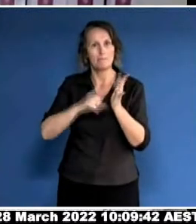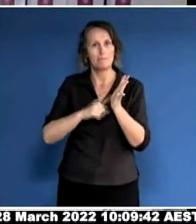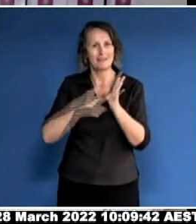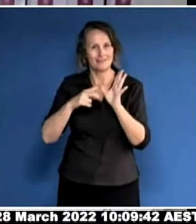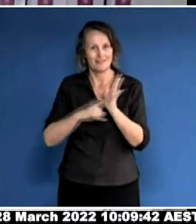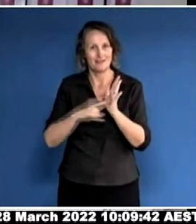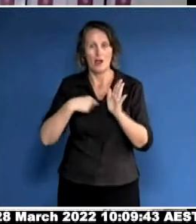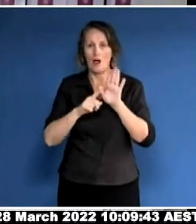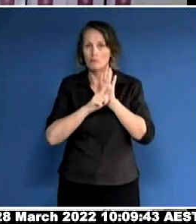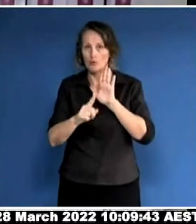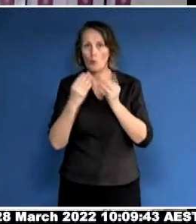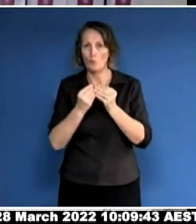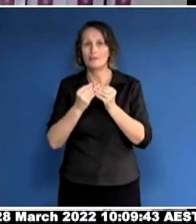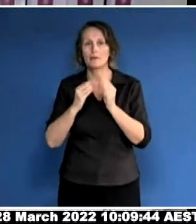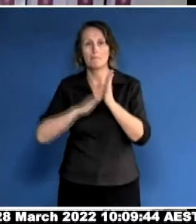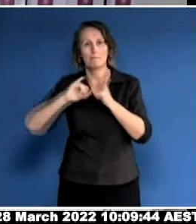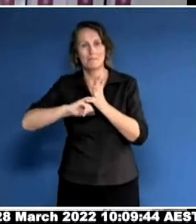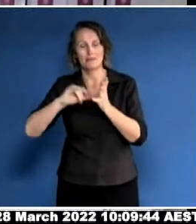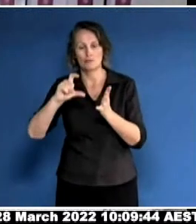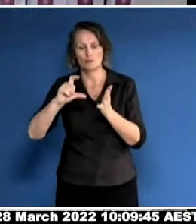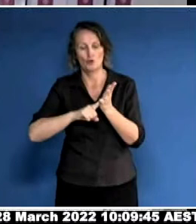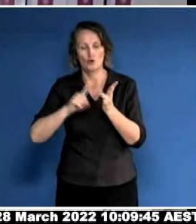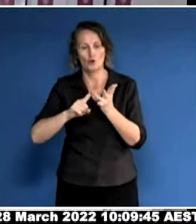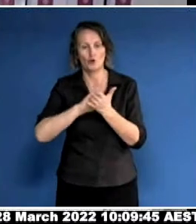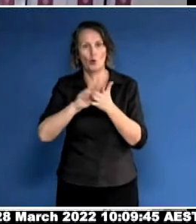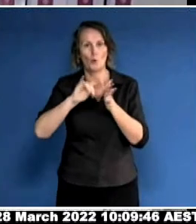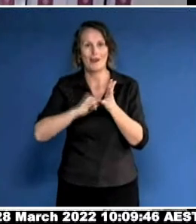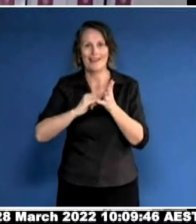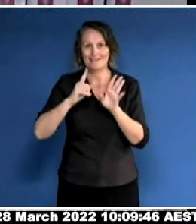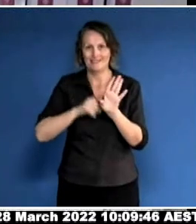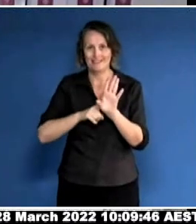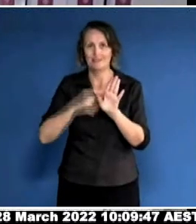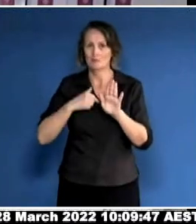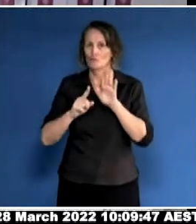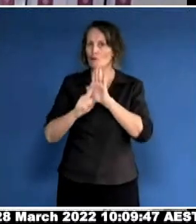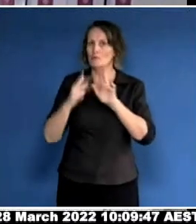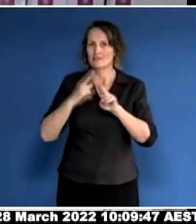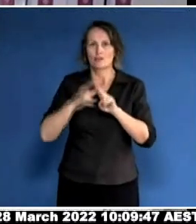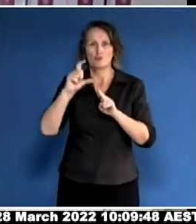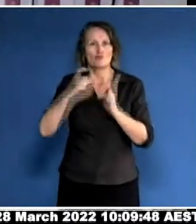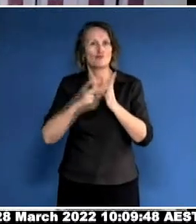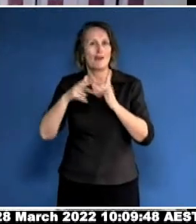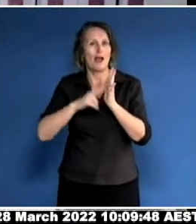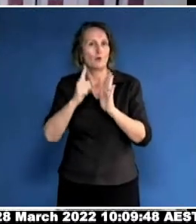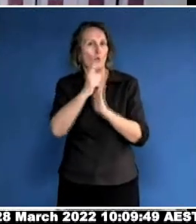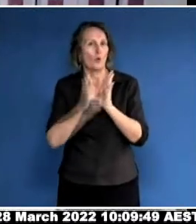Ms. Clohessy and am instructed by Crown Law for Queensland. Thank you, Ms. McMillan. The State of